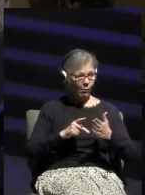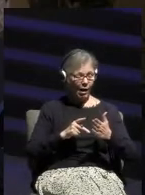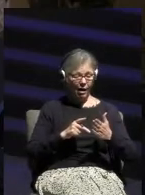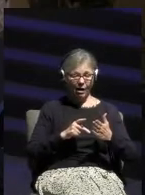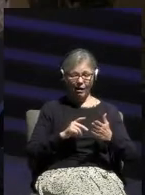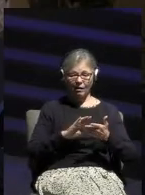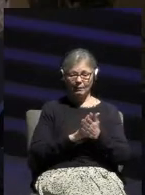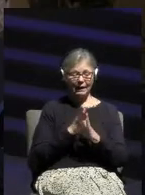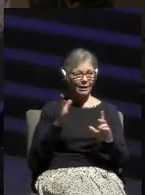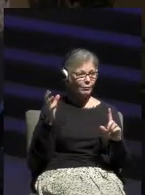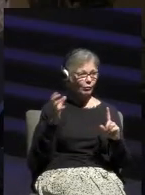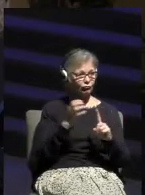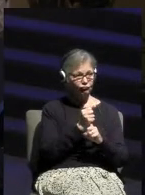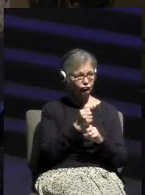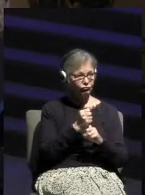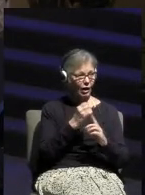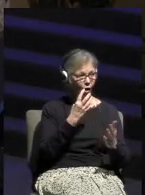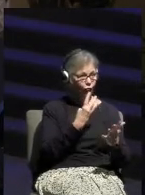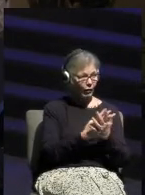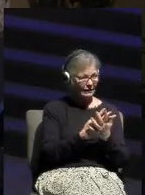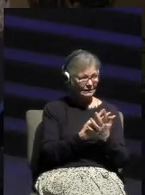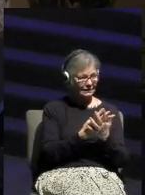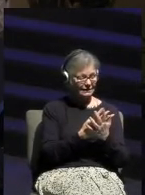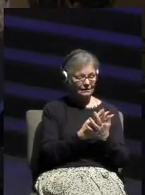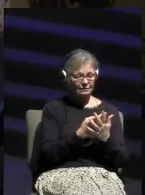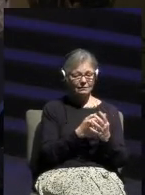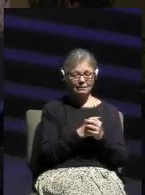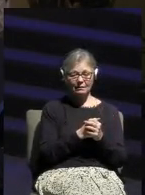arrested by the same people that he was working for.